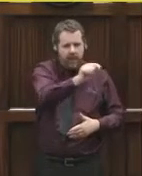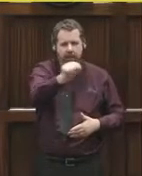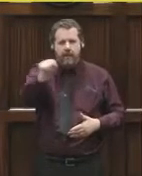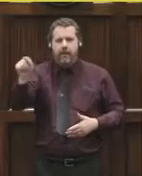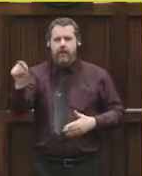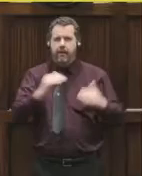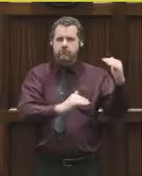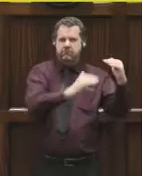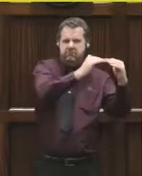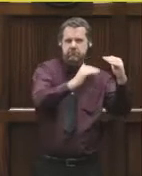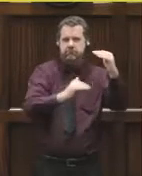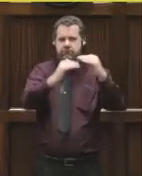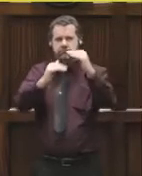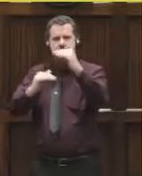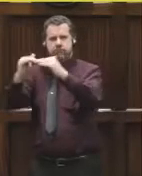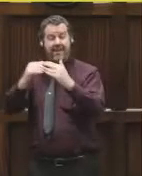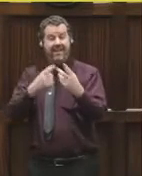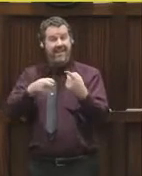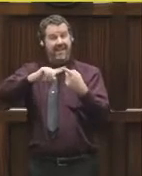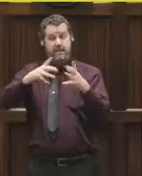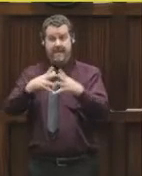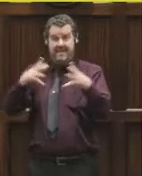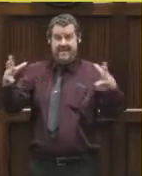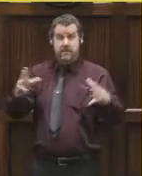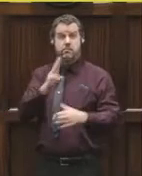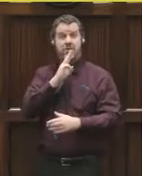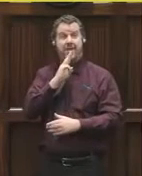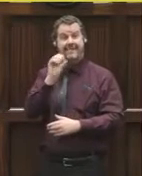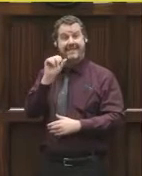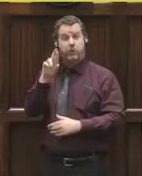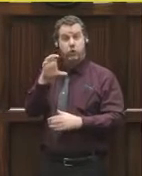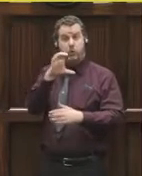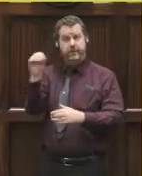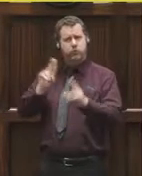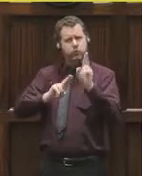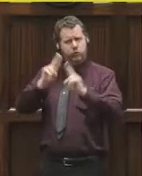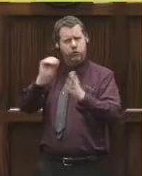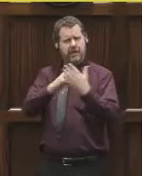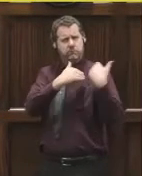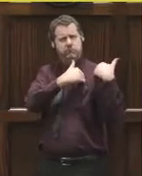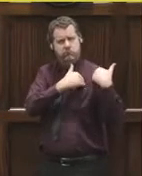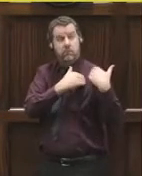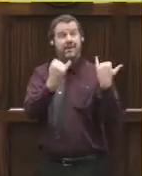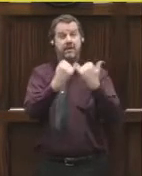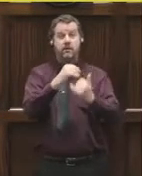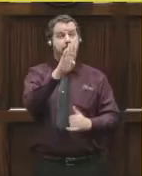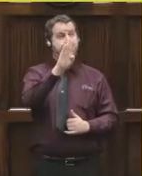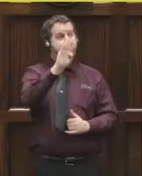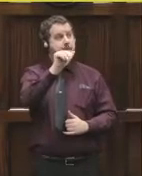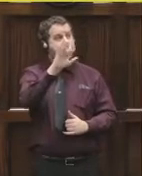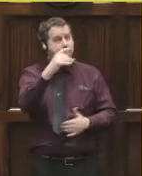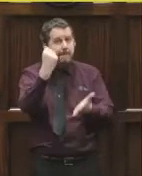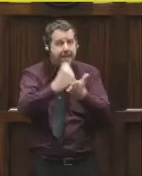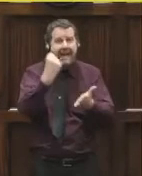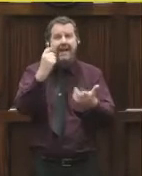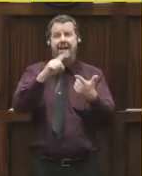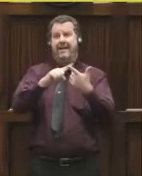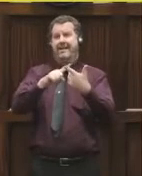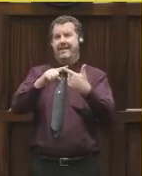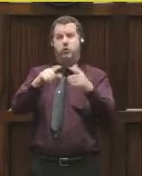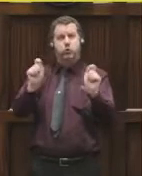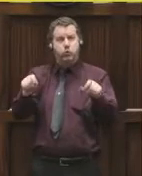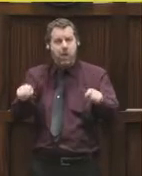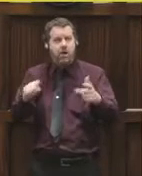be a legal obligation as well on large private sector companies, for example, banks, supermarkets and utility companies,